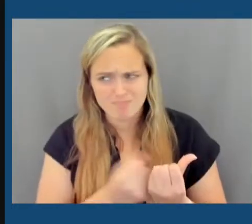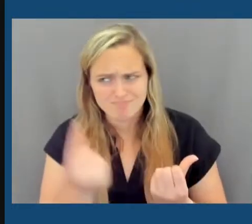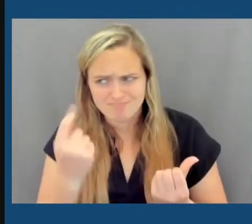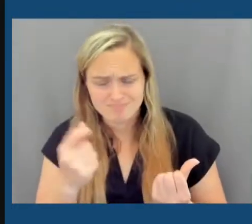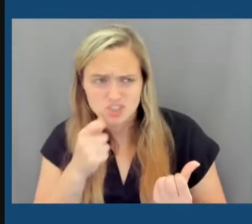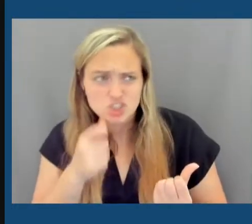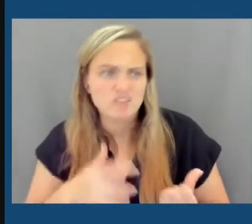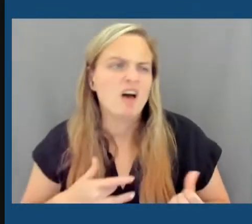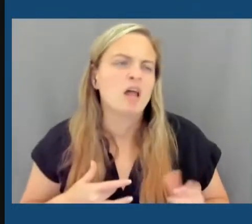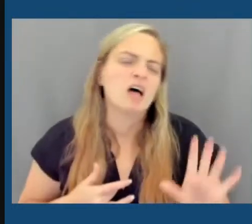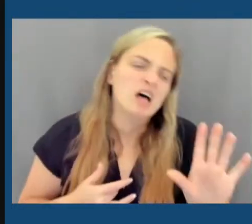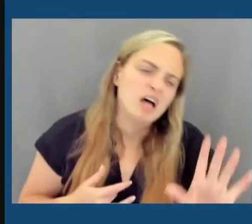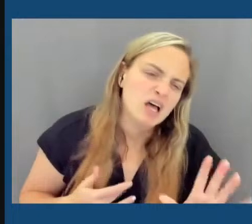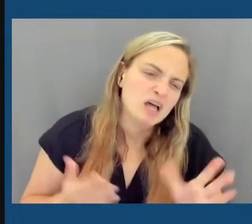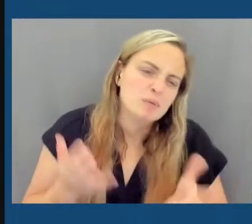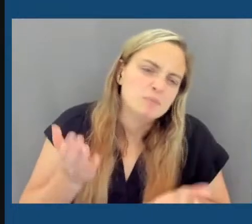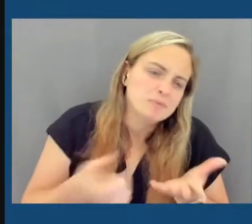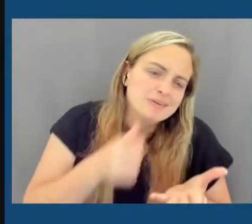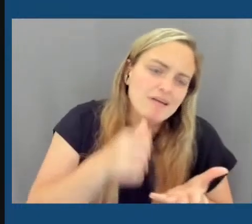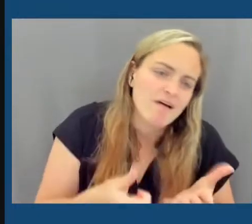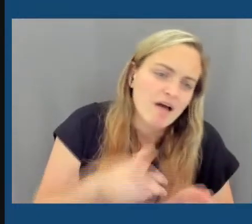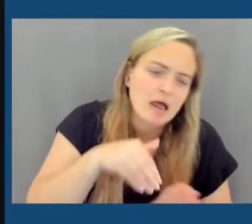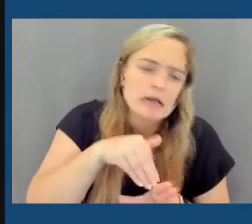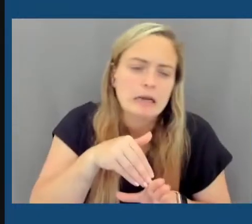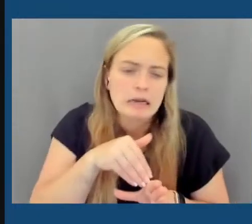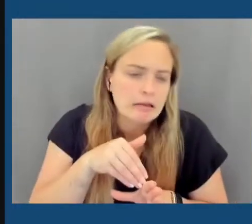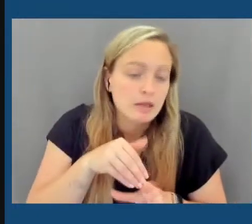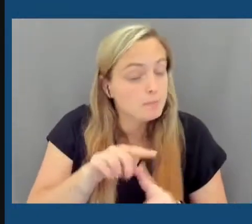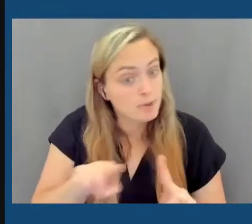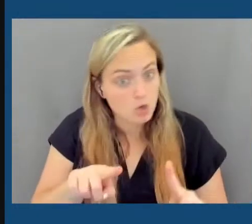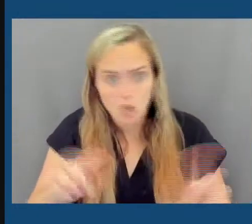minute, because of the governor's support, we are here